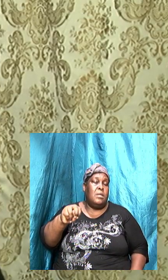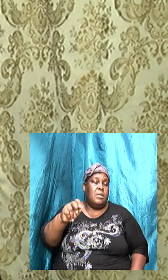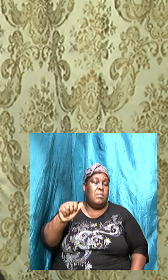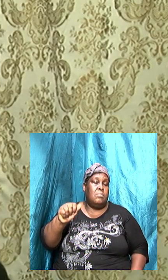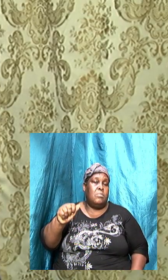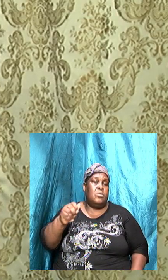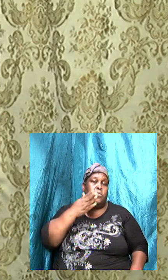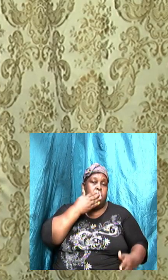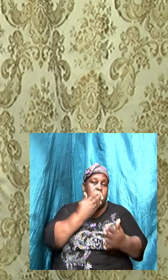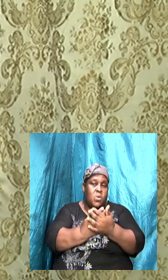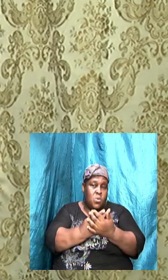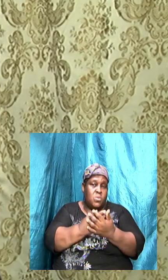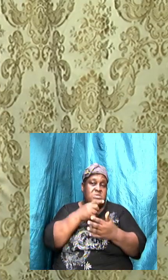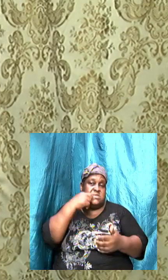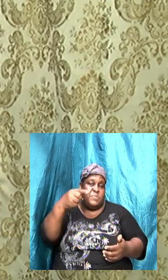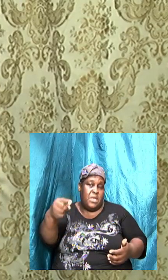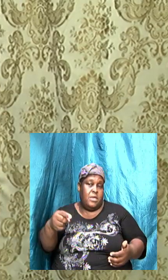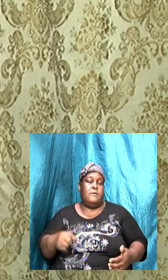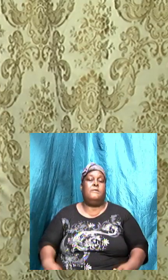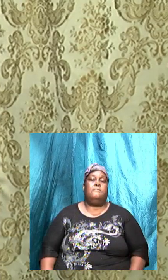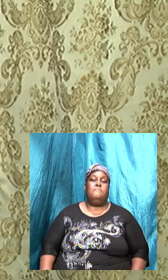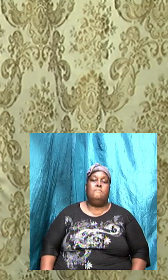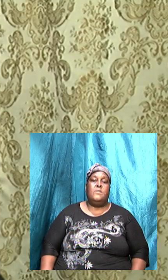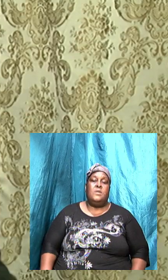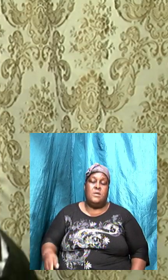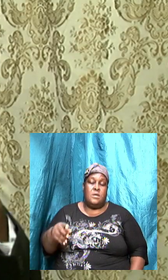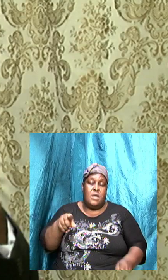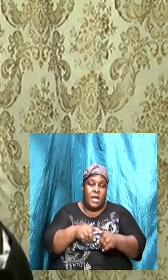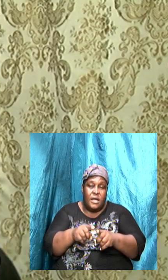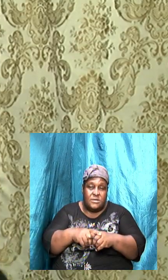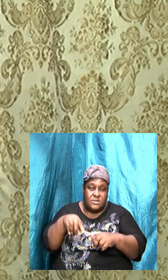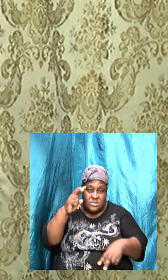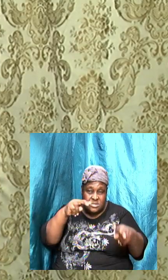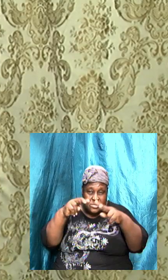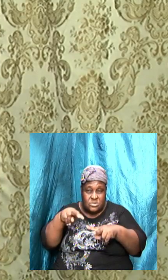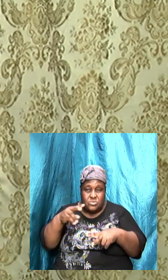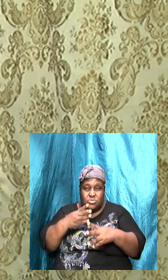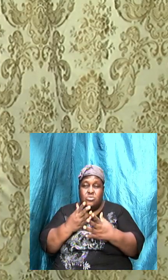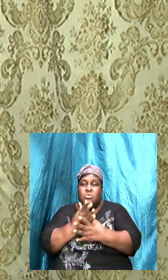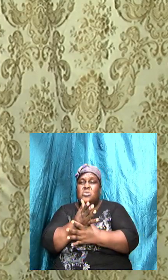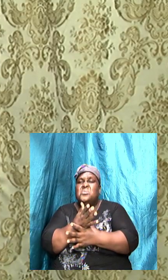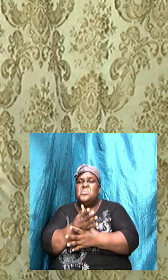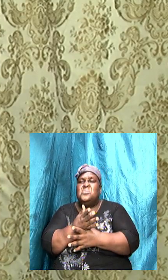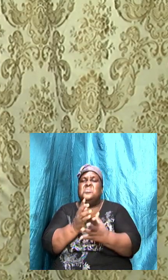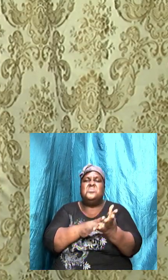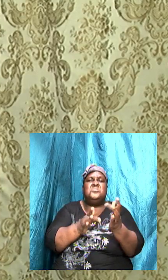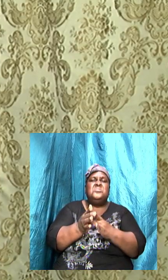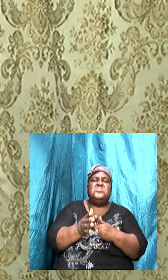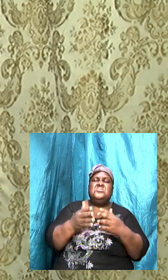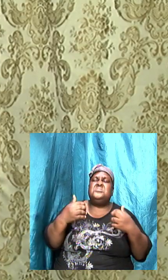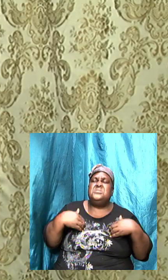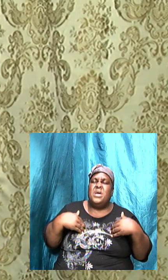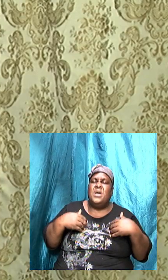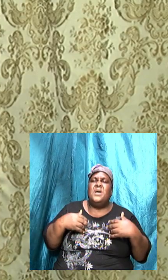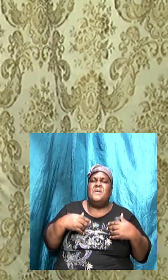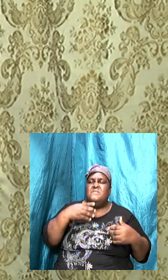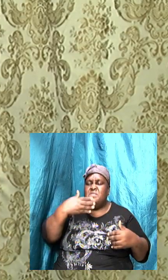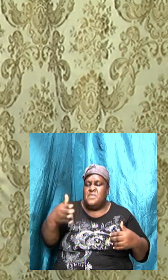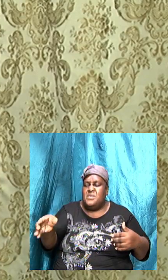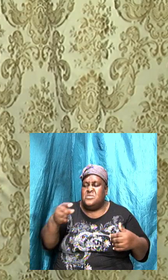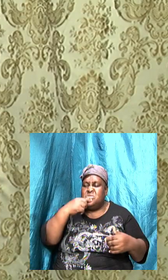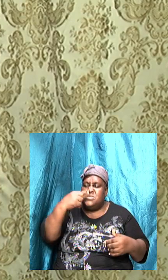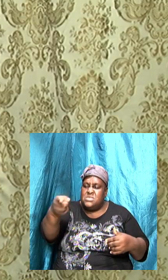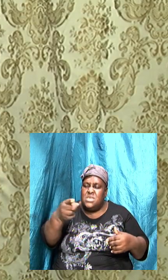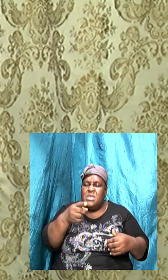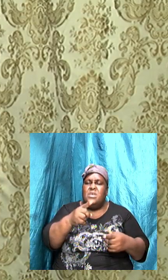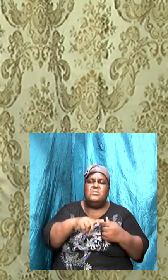commendation. But as we look through, we see that Jesus coming along had some things to say to all of them.